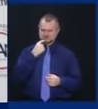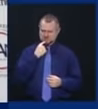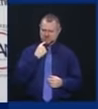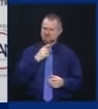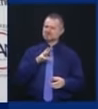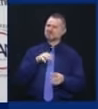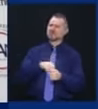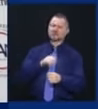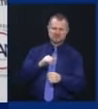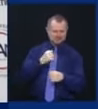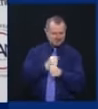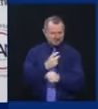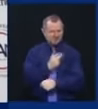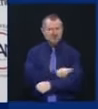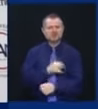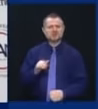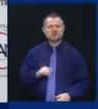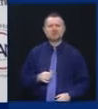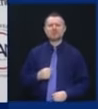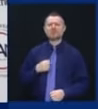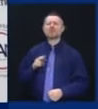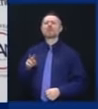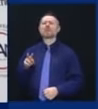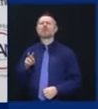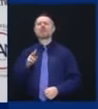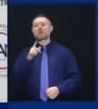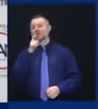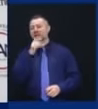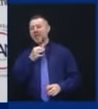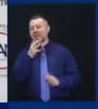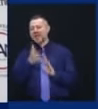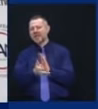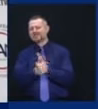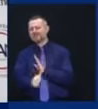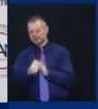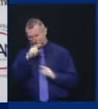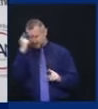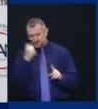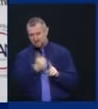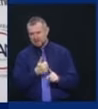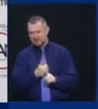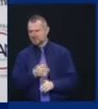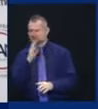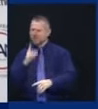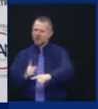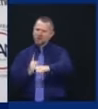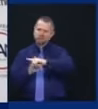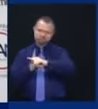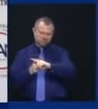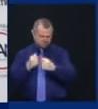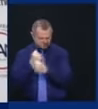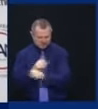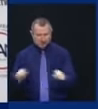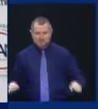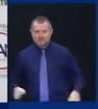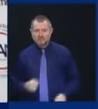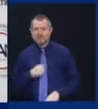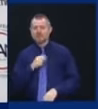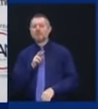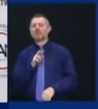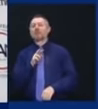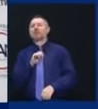vaccine, as we saw Black experts around the country speak up, and as we saw people still